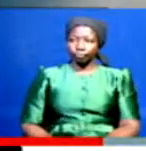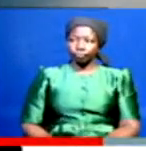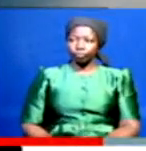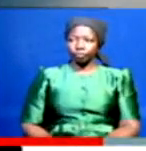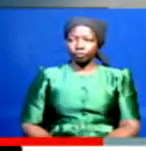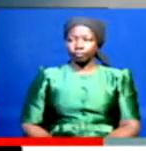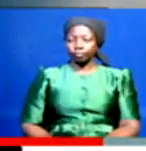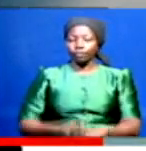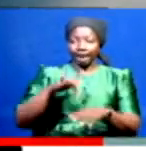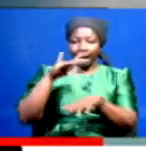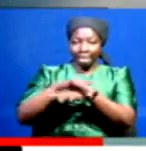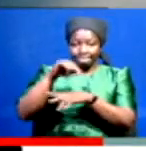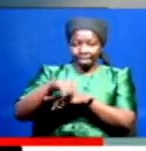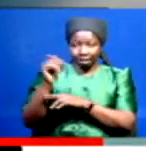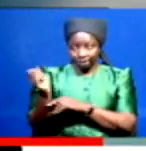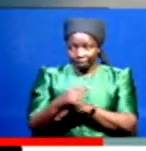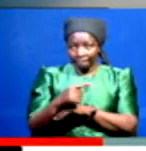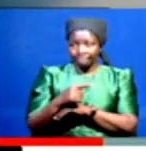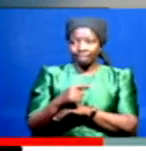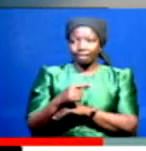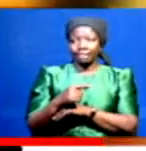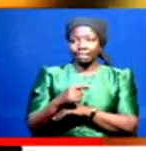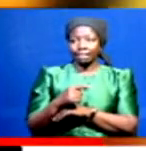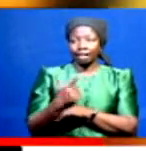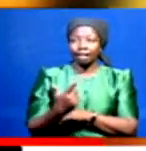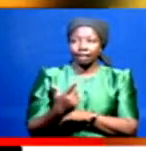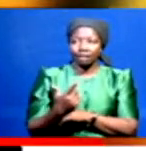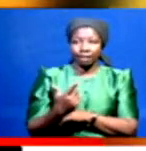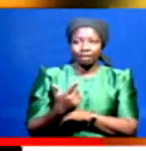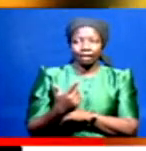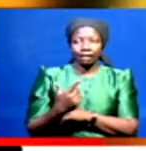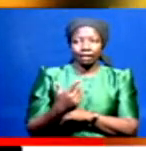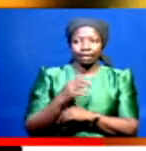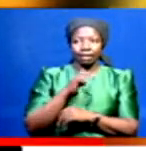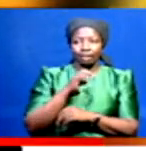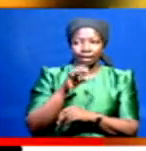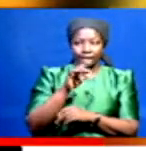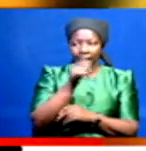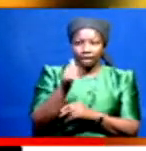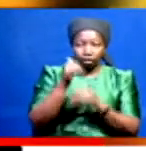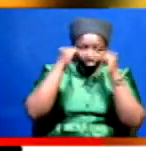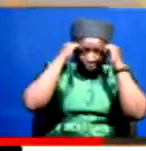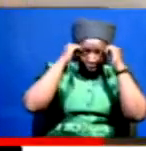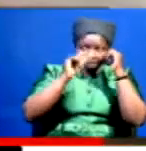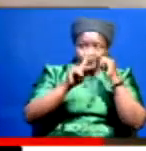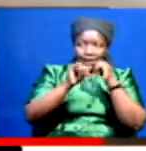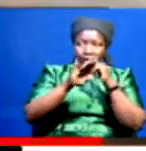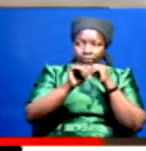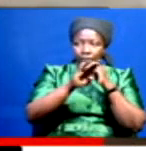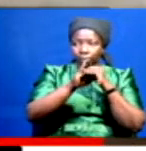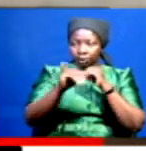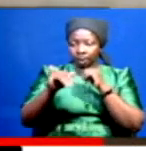Early this month, the eldest was pursuing an accounting course at Kiba Bay University, while his three siblings are pupils